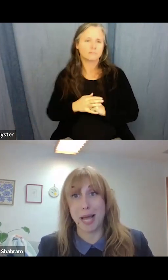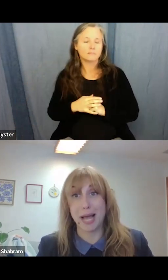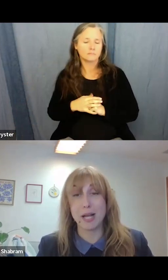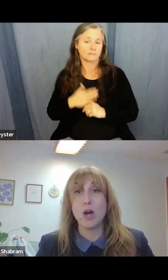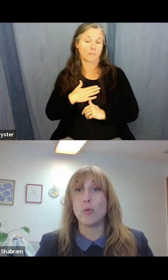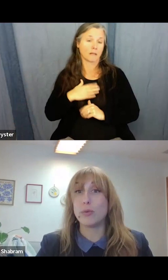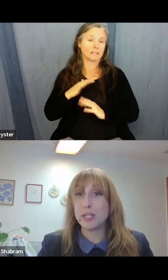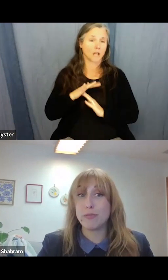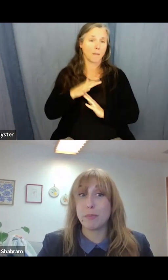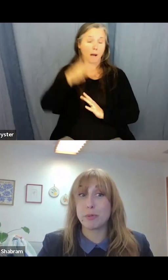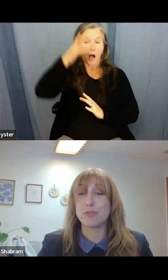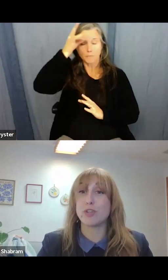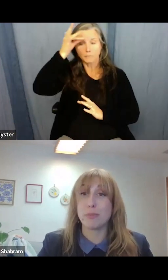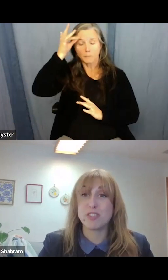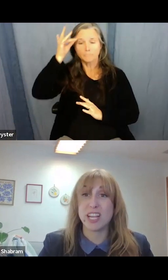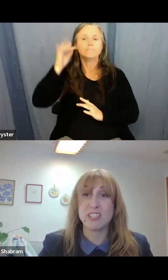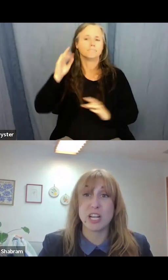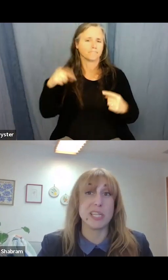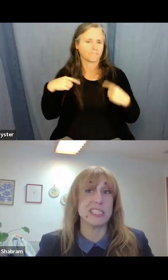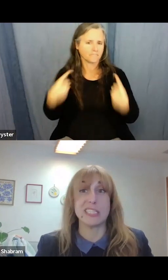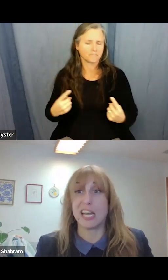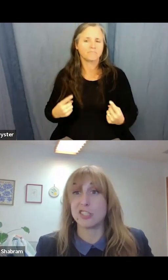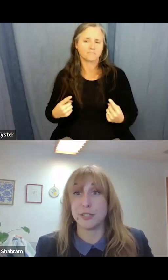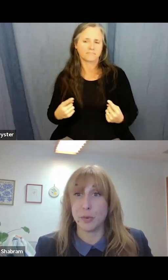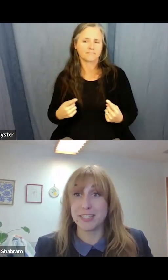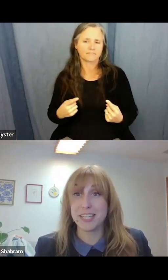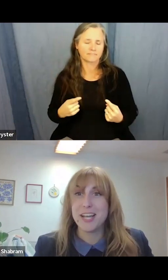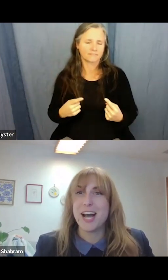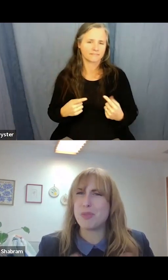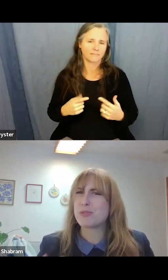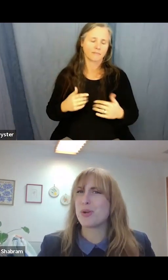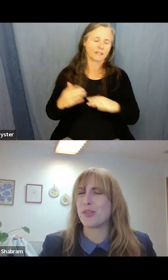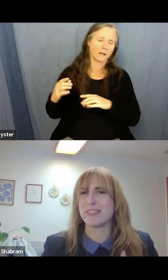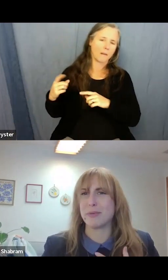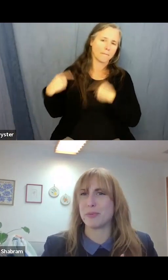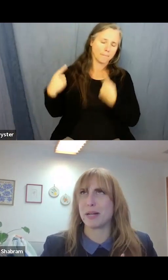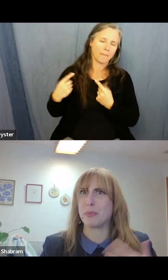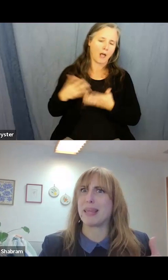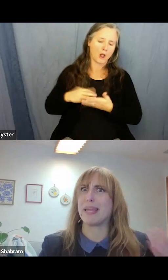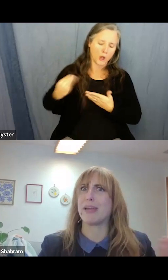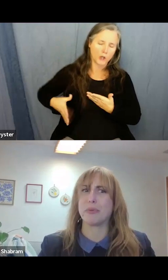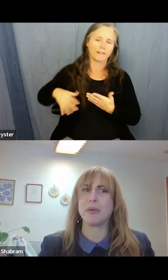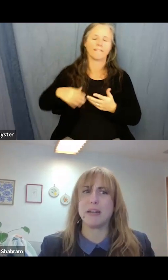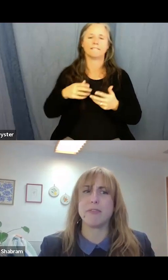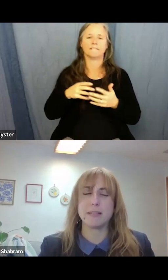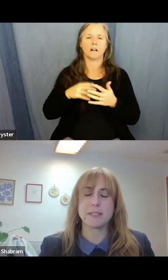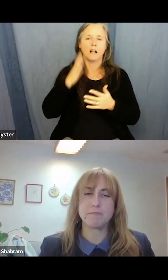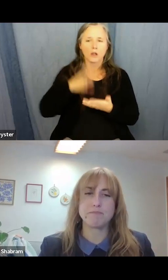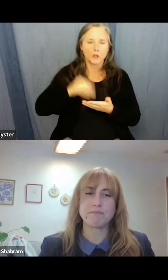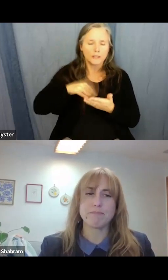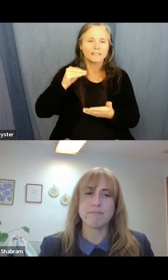calling us back? What do we do if that person's job has changed and we like didn't actually know it? Those are all things that I would recommend really thinking through in